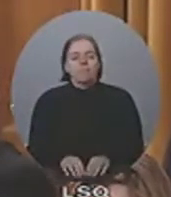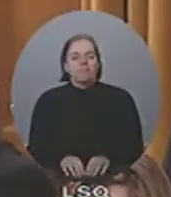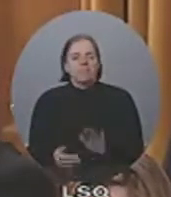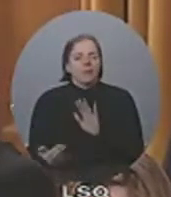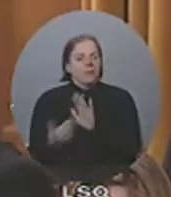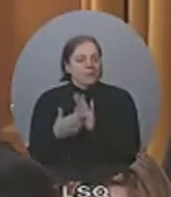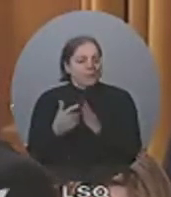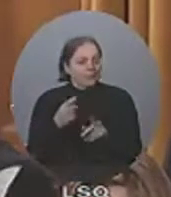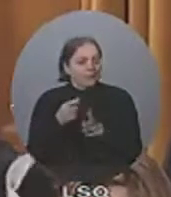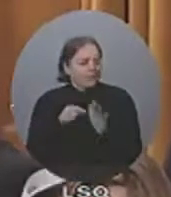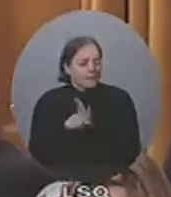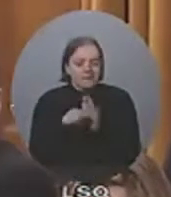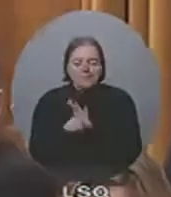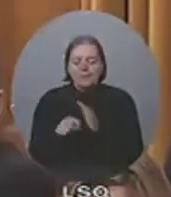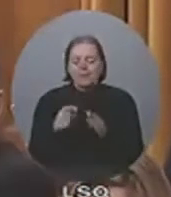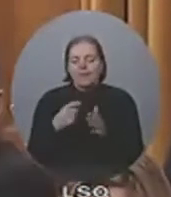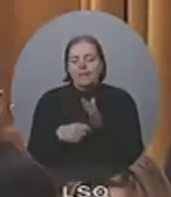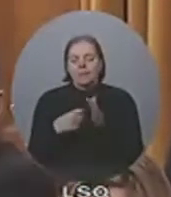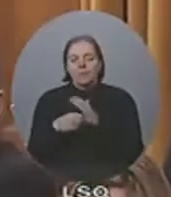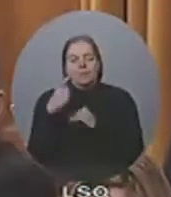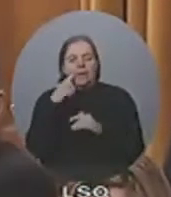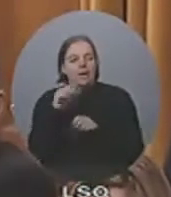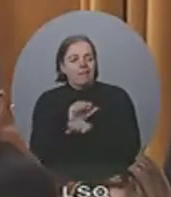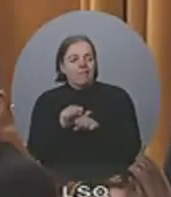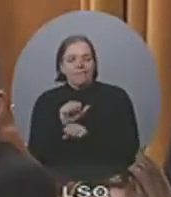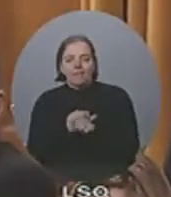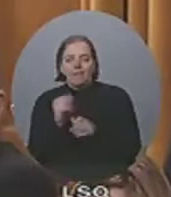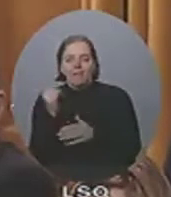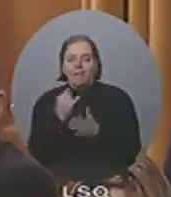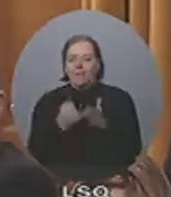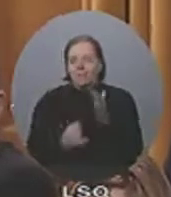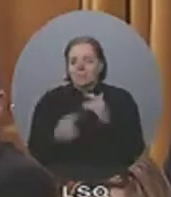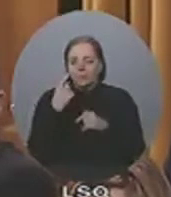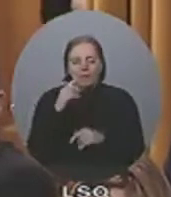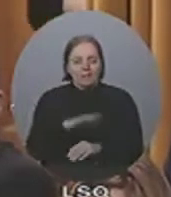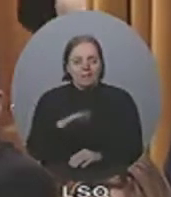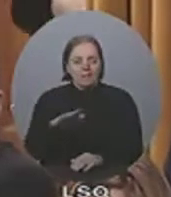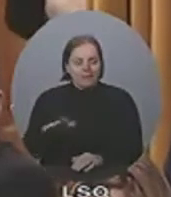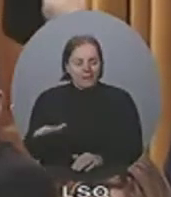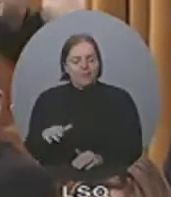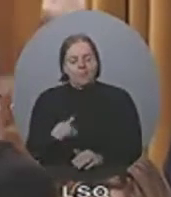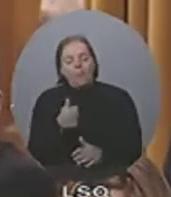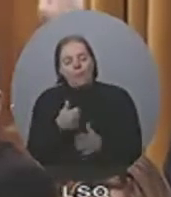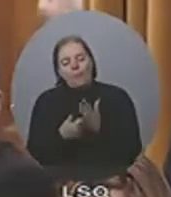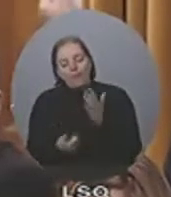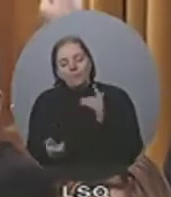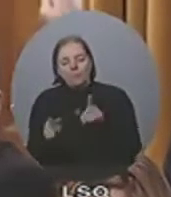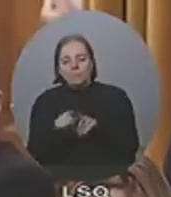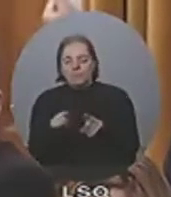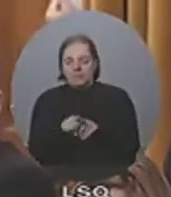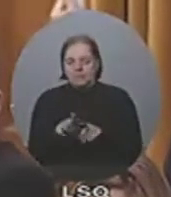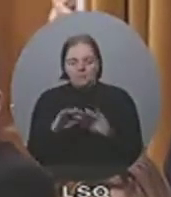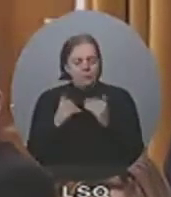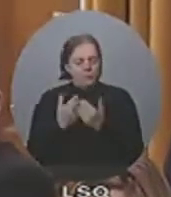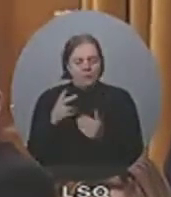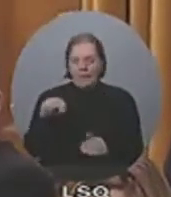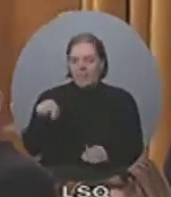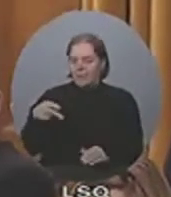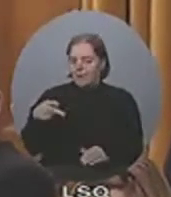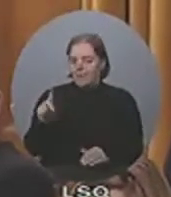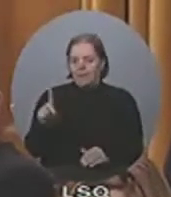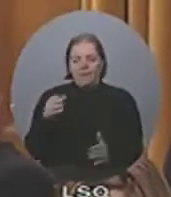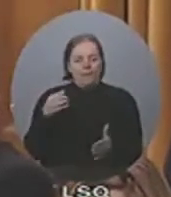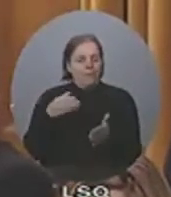Mr. Speaker. I could go on and on and on of all the things that the NDP has voted against, Mr. Speaker. There's almost 600,000